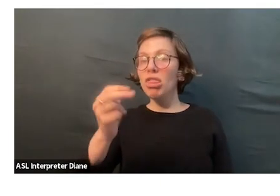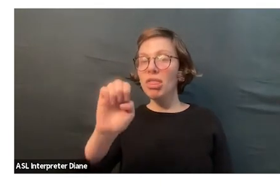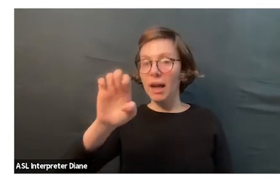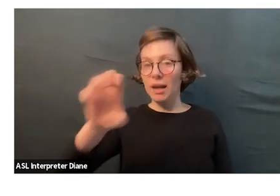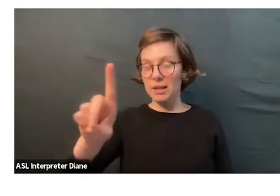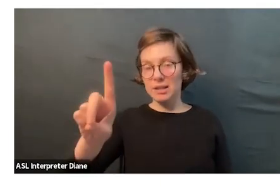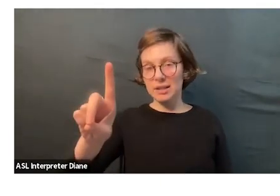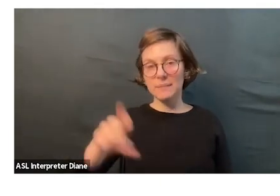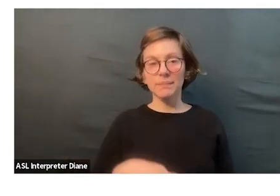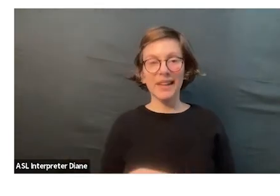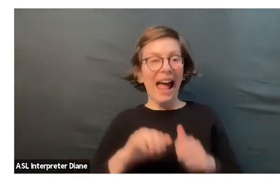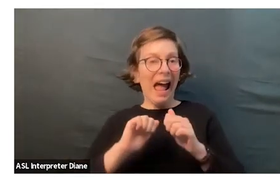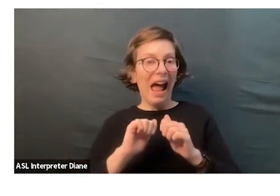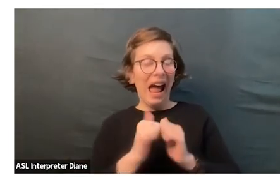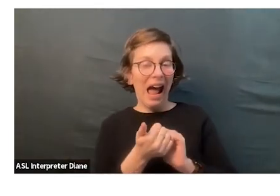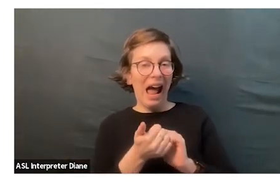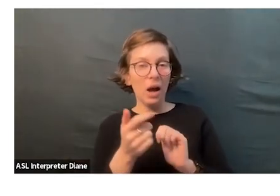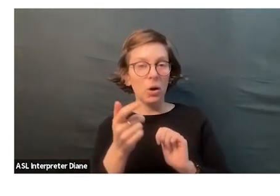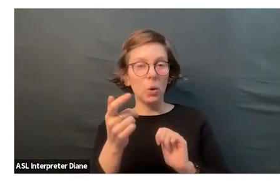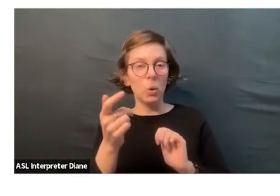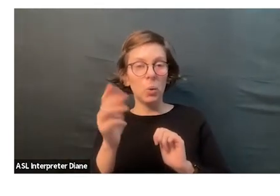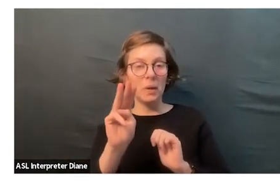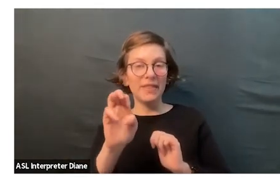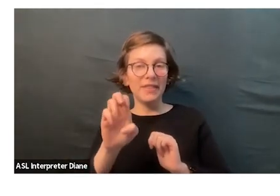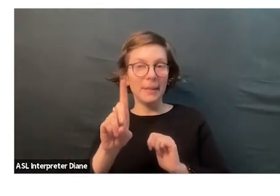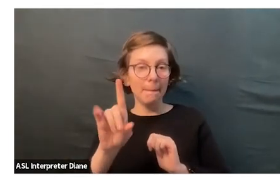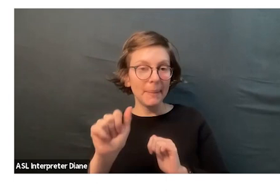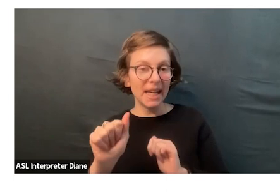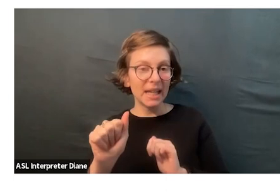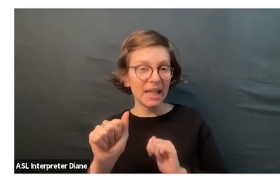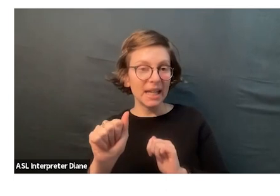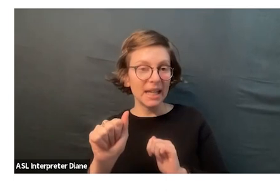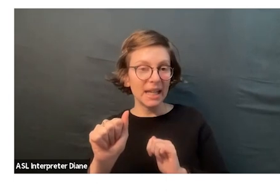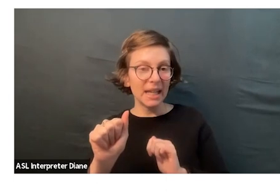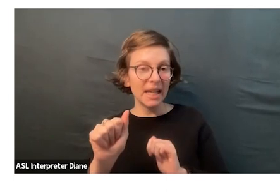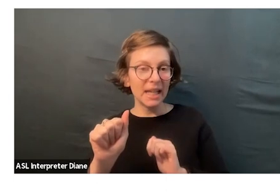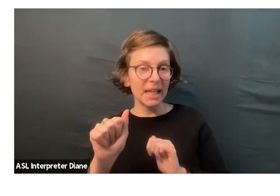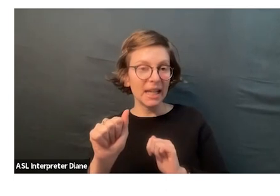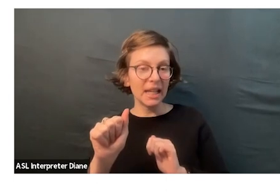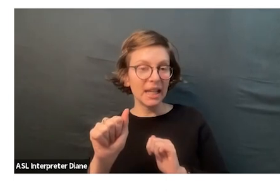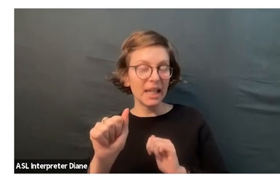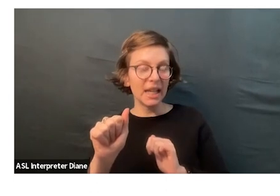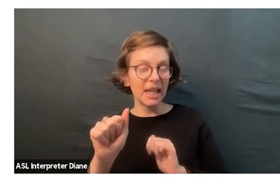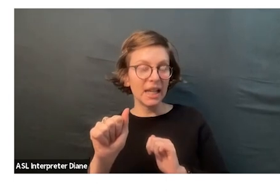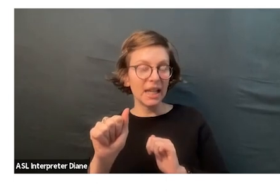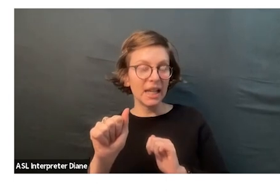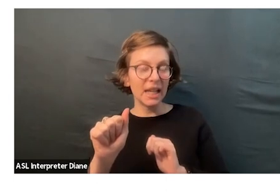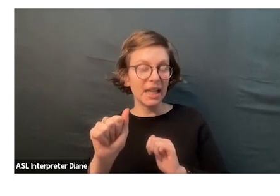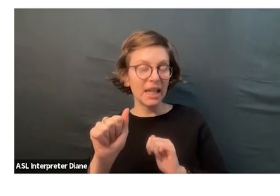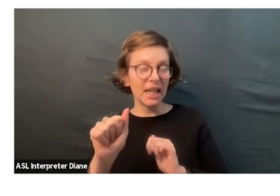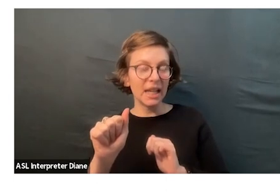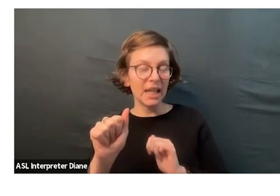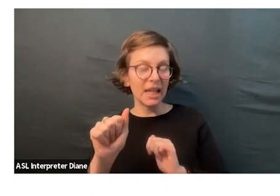is an important question. I'm going to give you an example case study of an